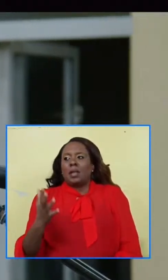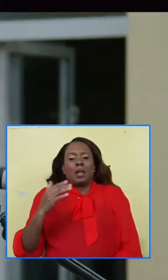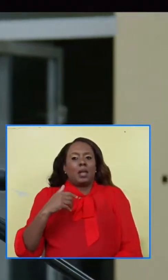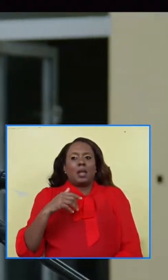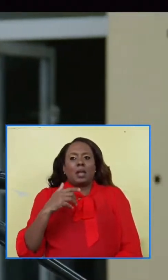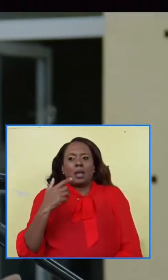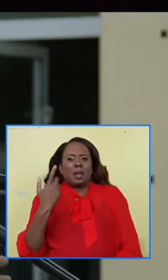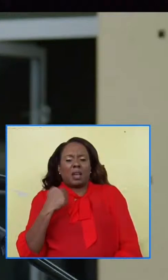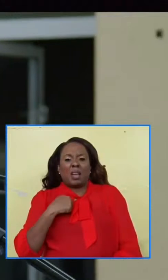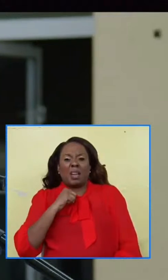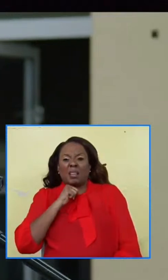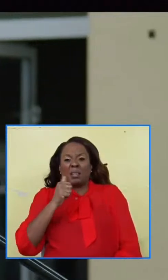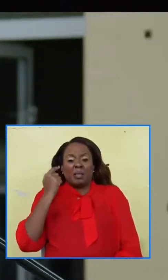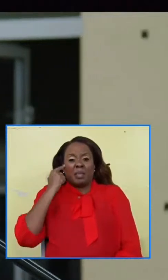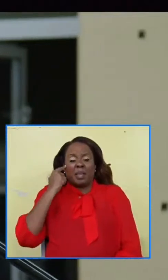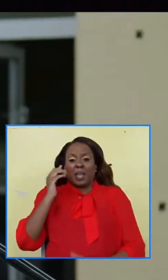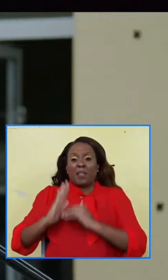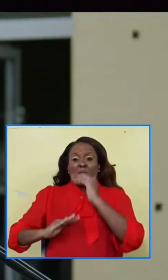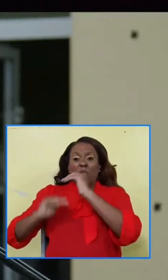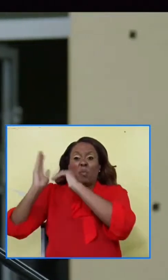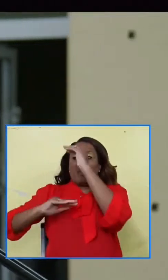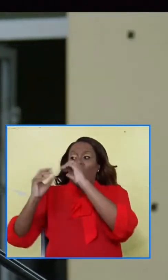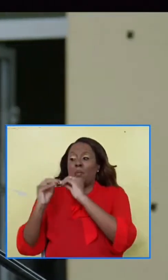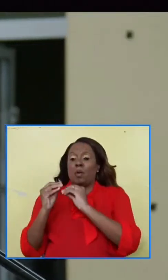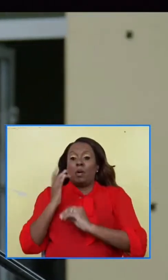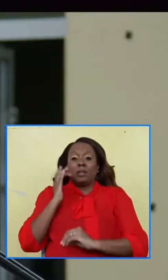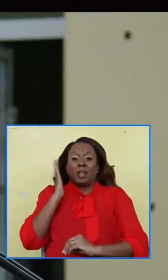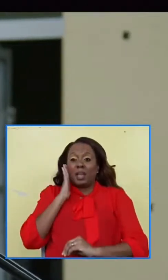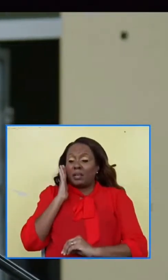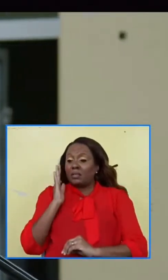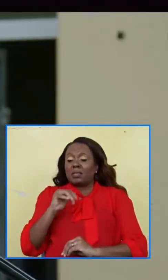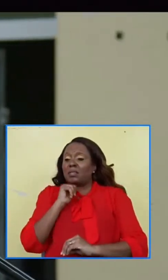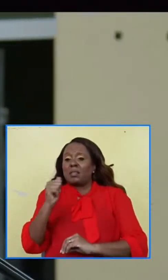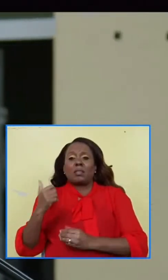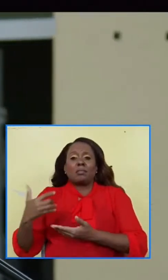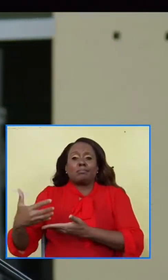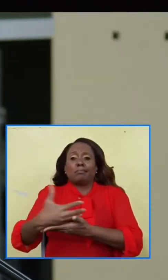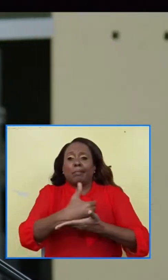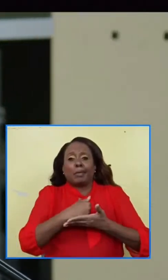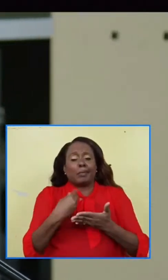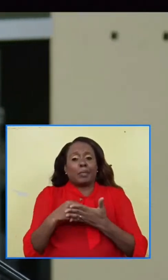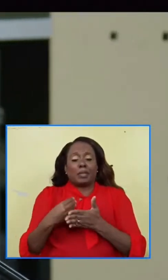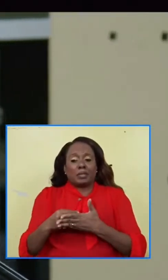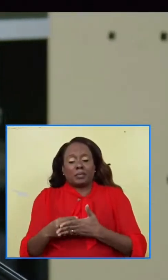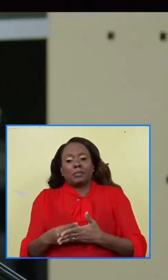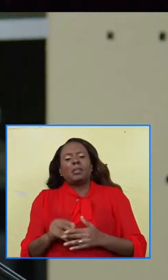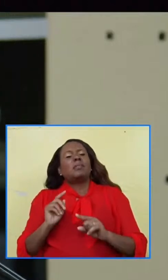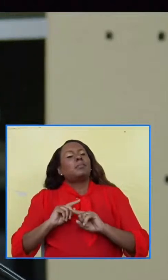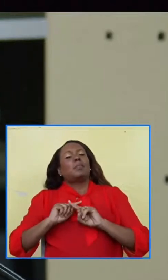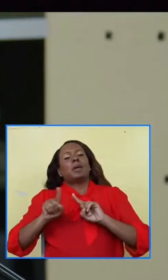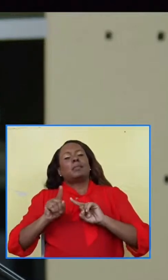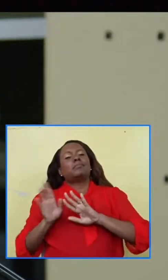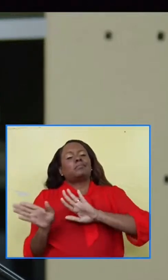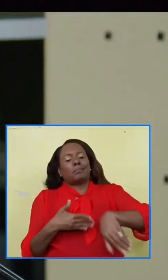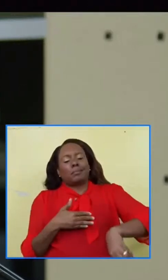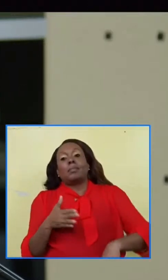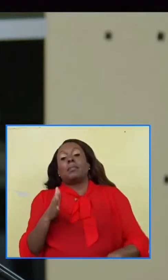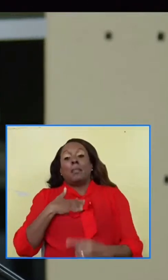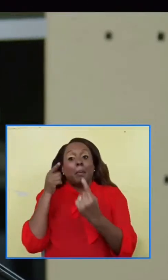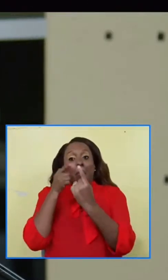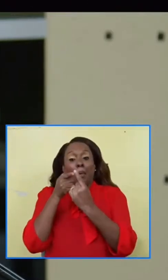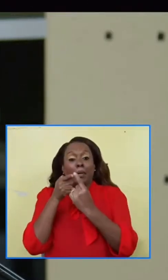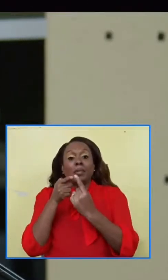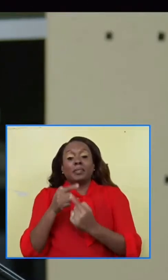But the point I'm trying to make is that if the